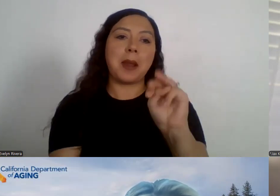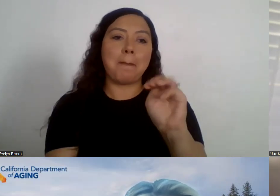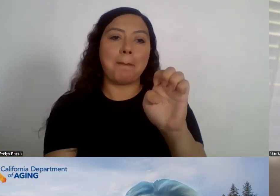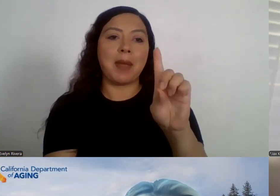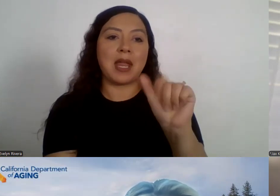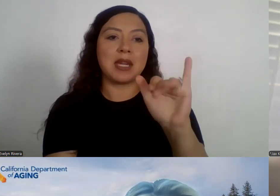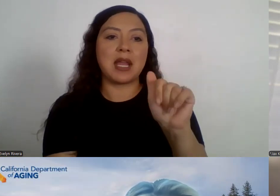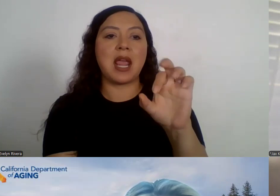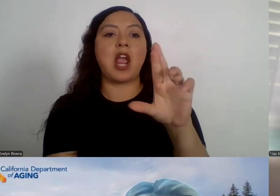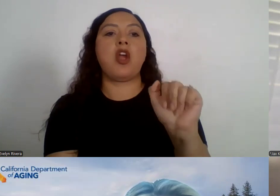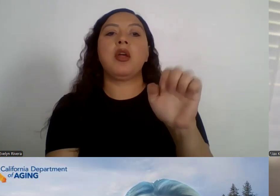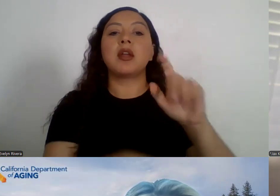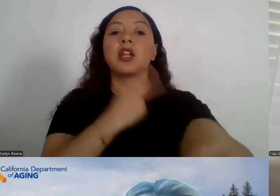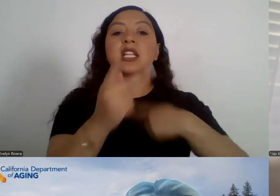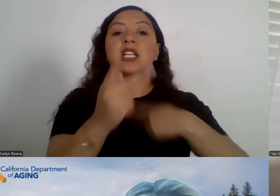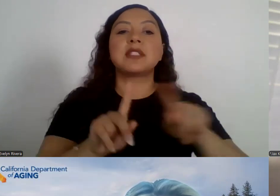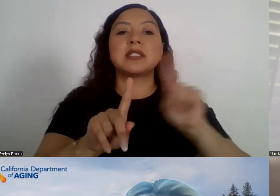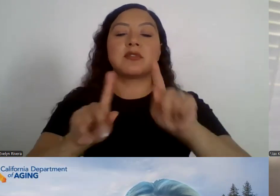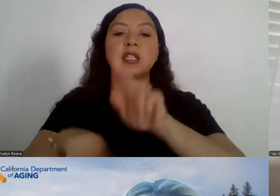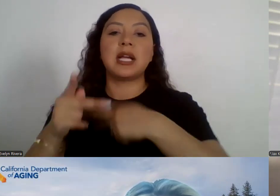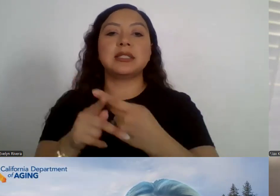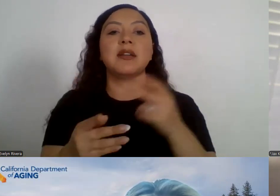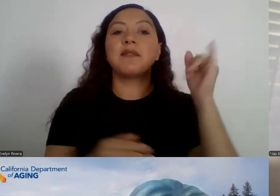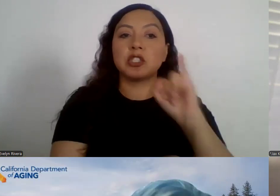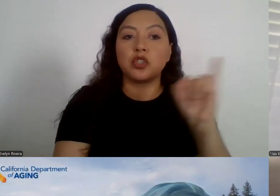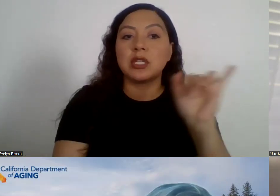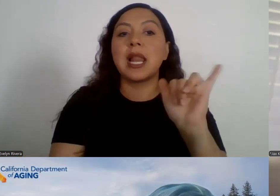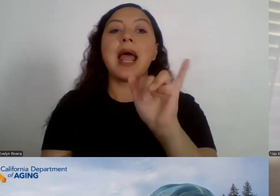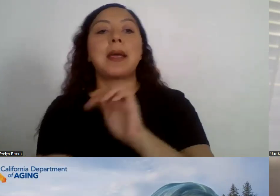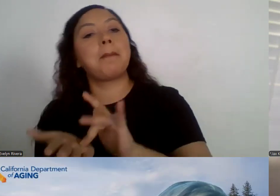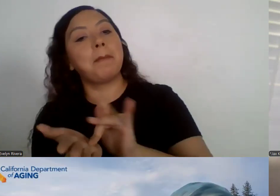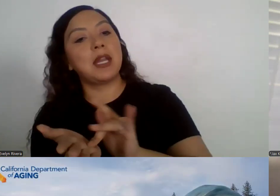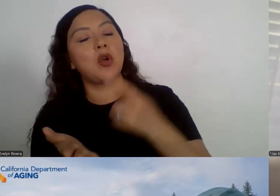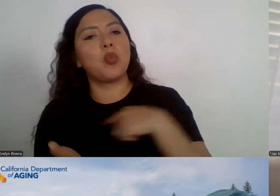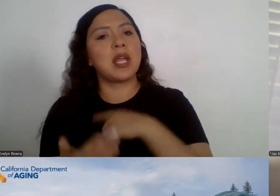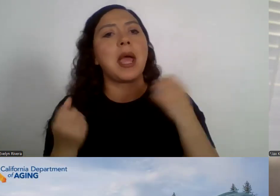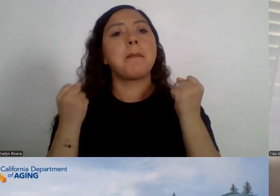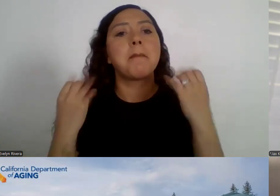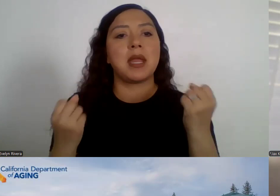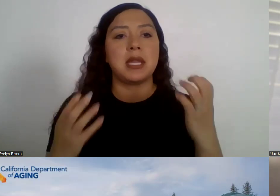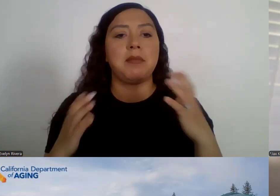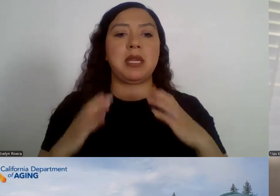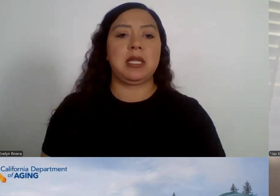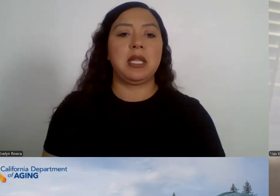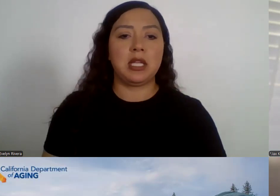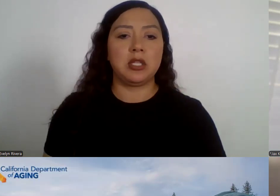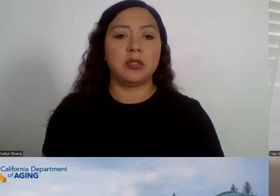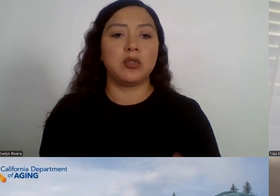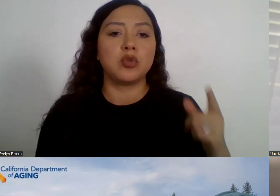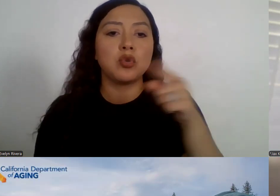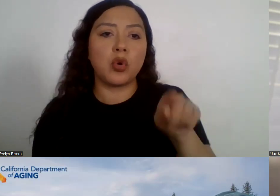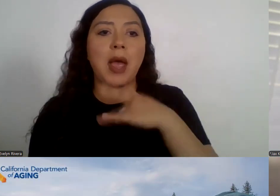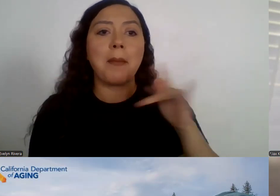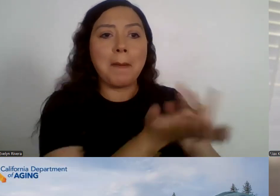that individuals may have, such as Medi-Cal. So, we do have a number of clients that are Medi-Medi. So even